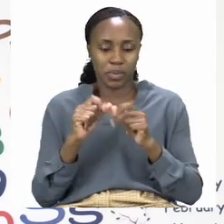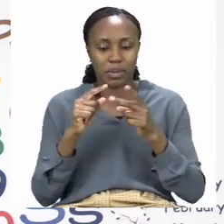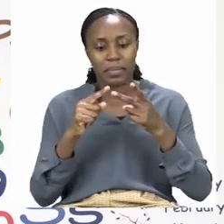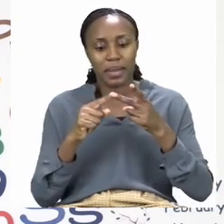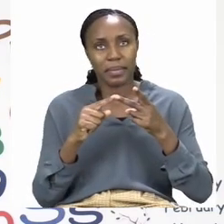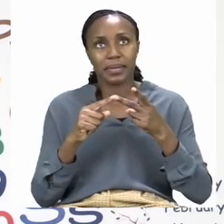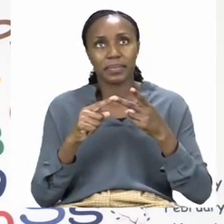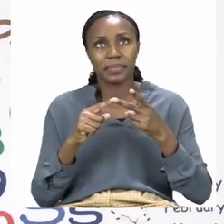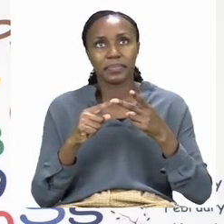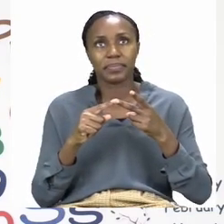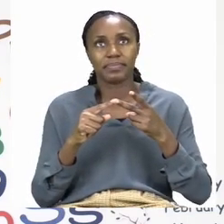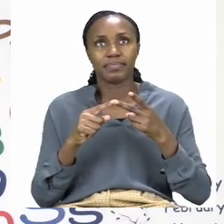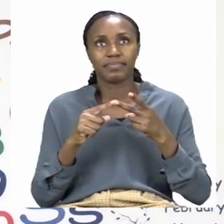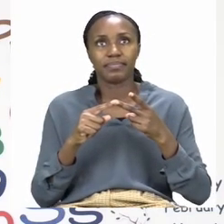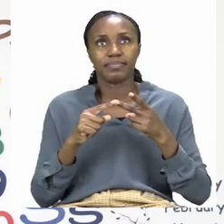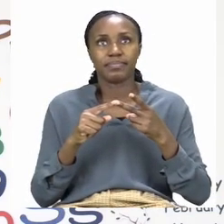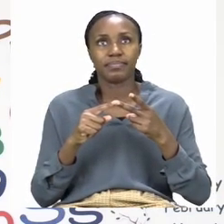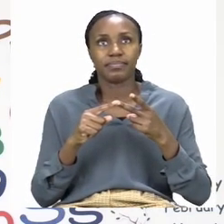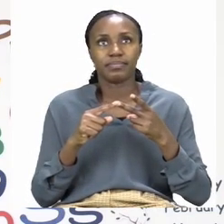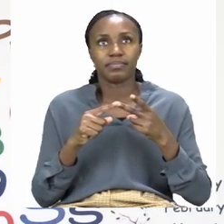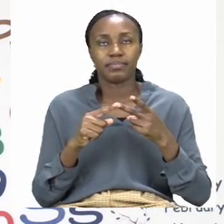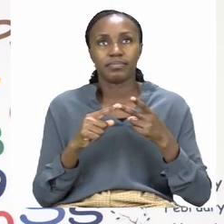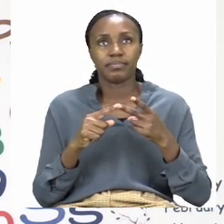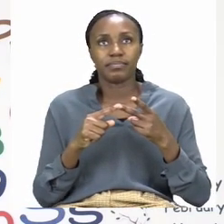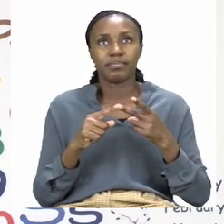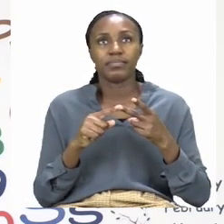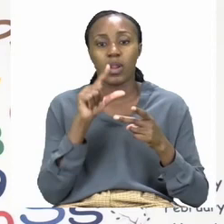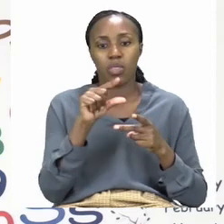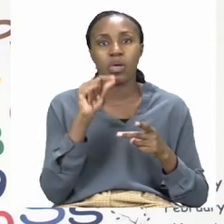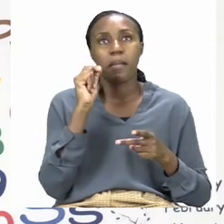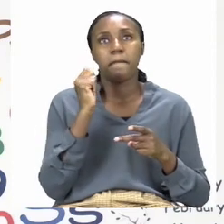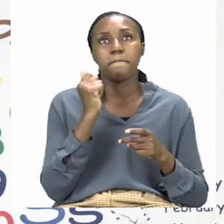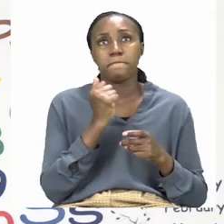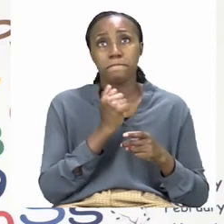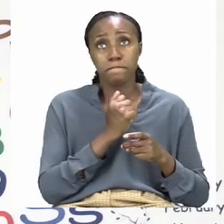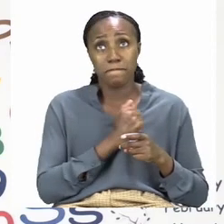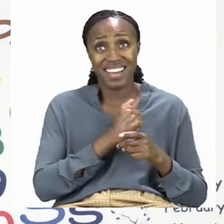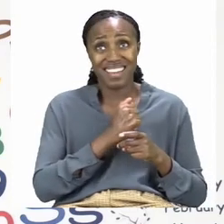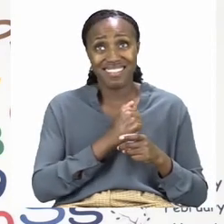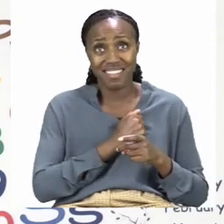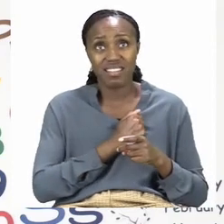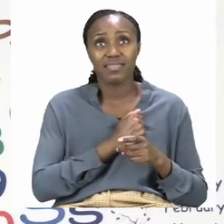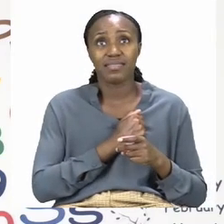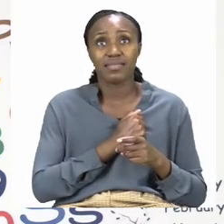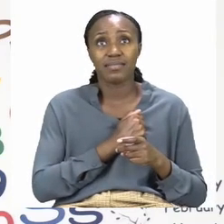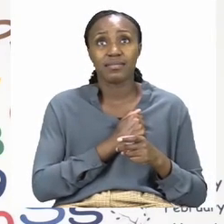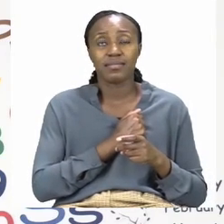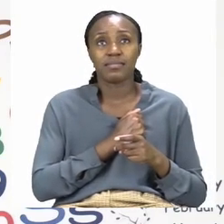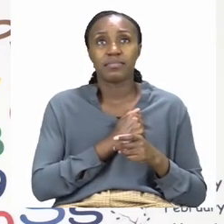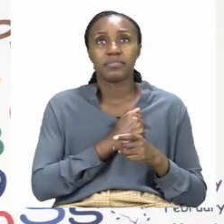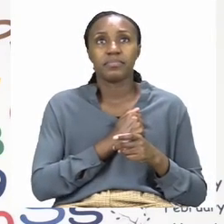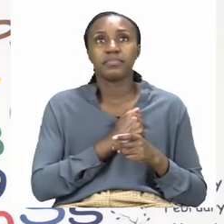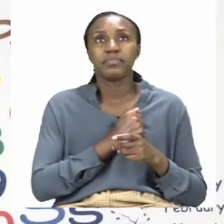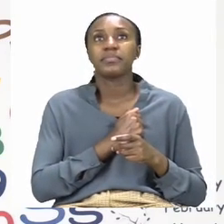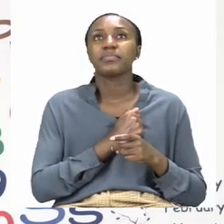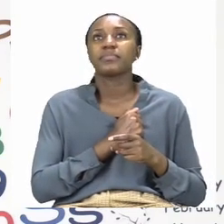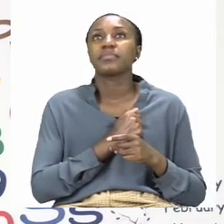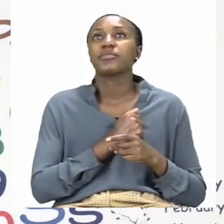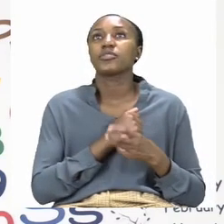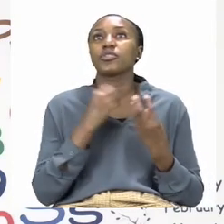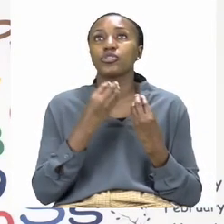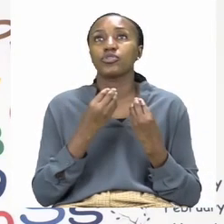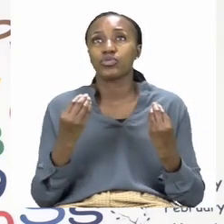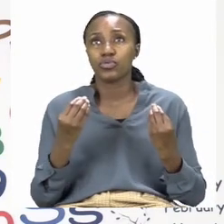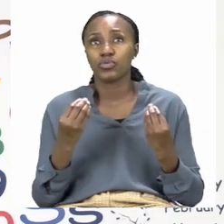one. It reads, the moms pick or picks up